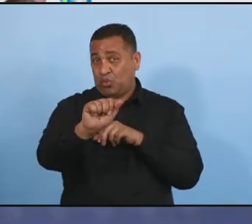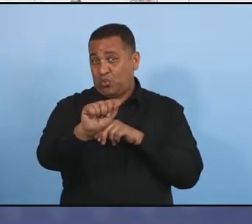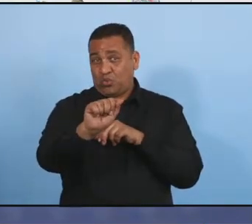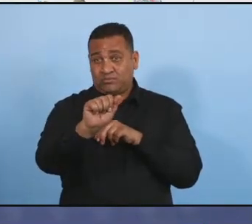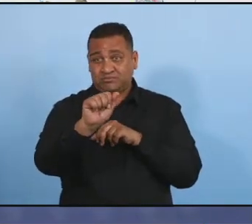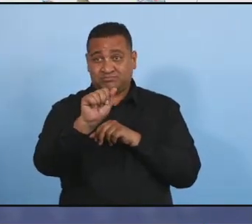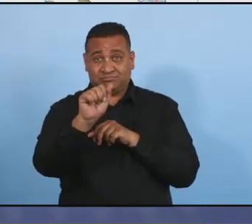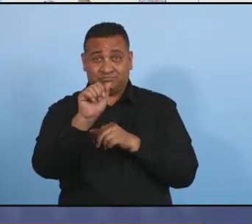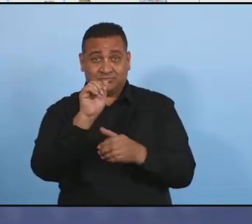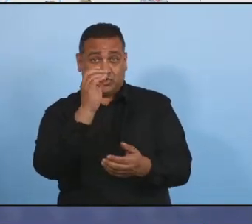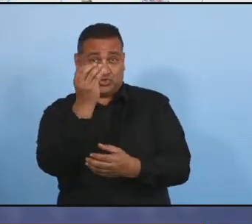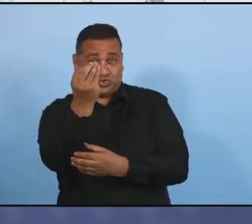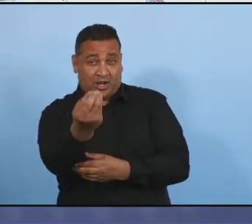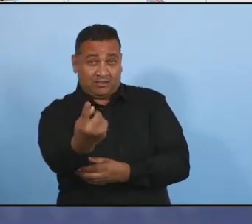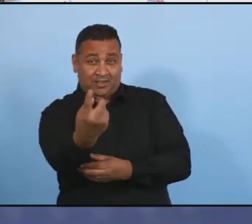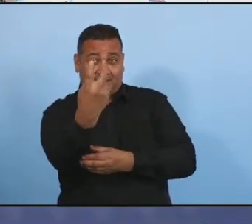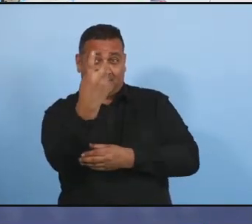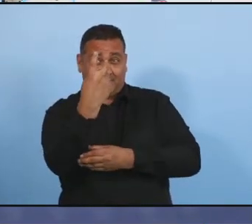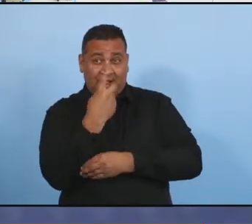future ahead of him, Yeah.